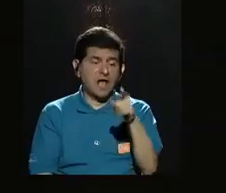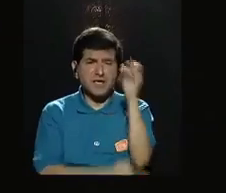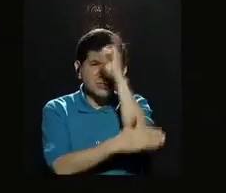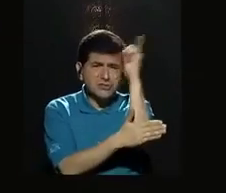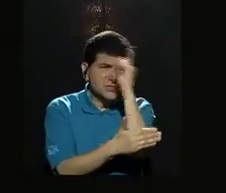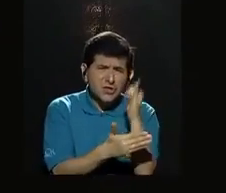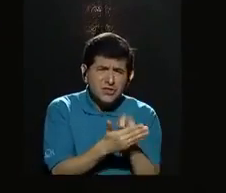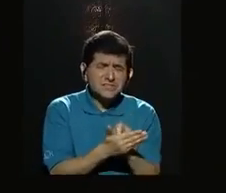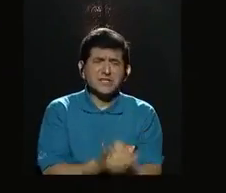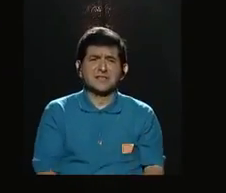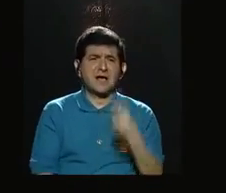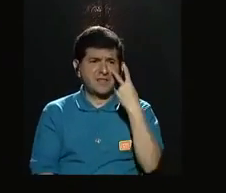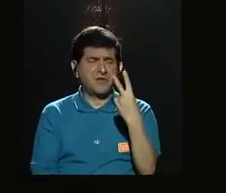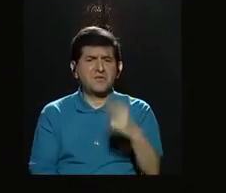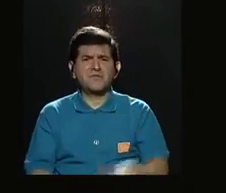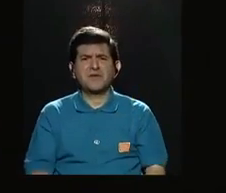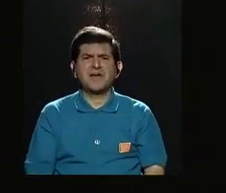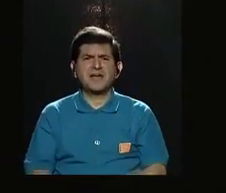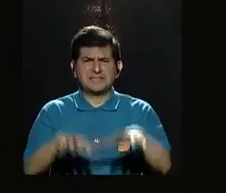attention